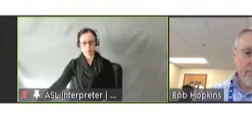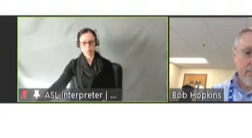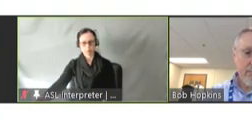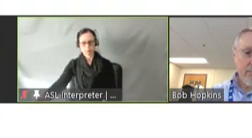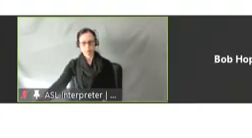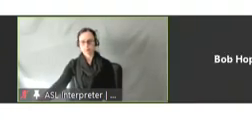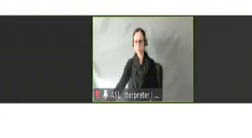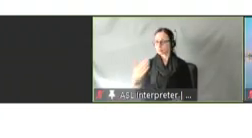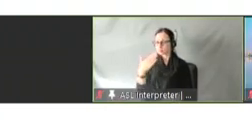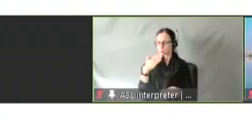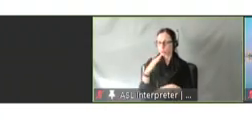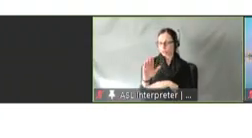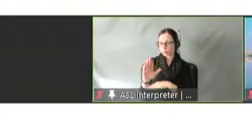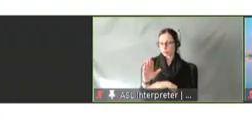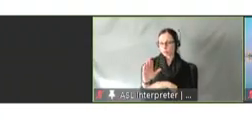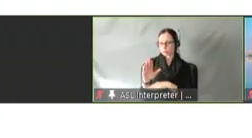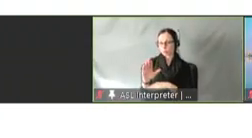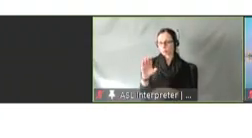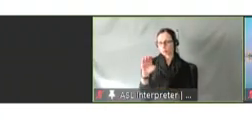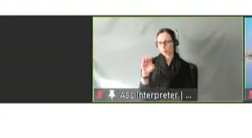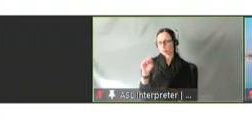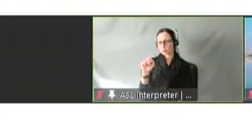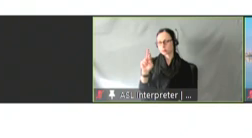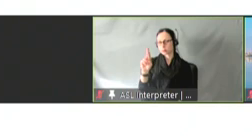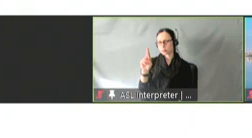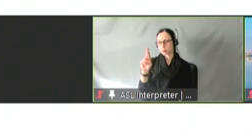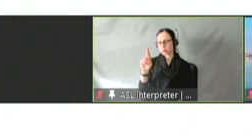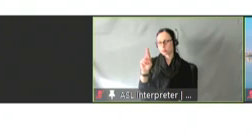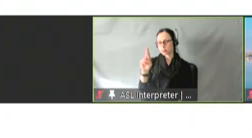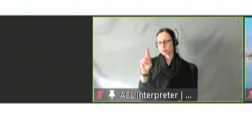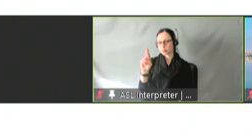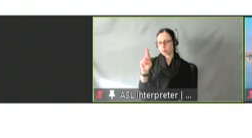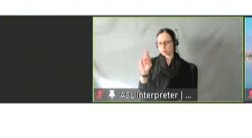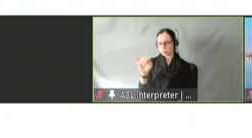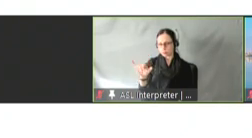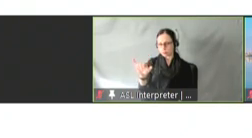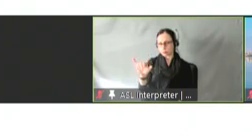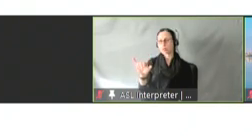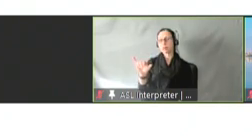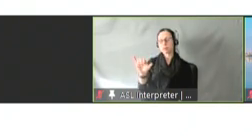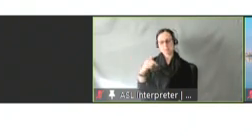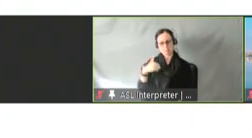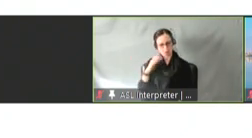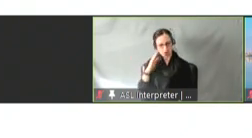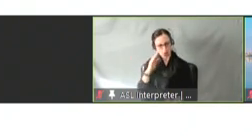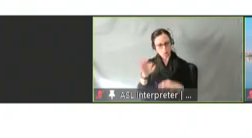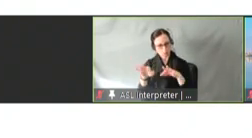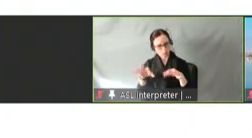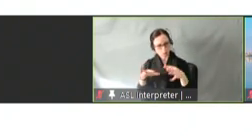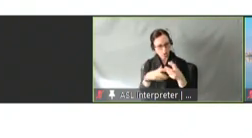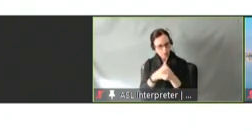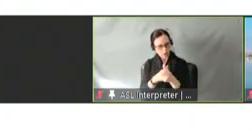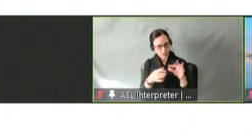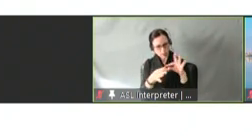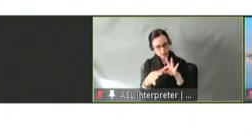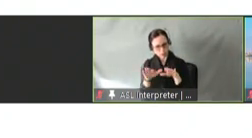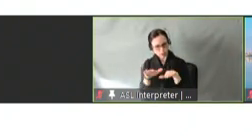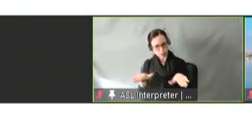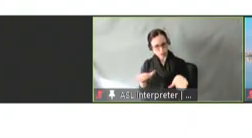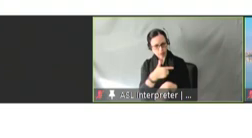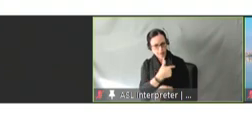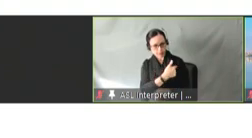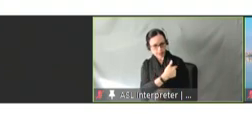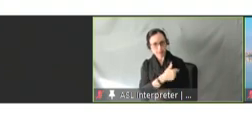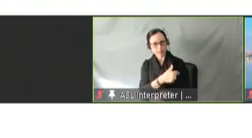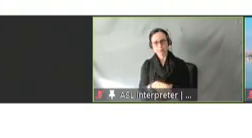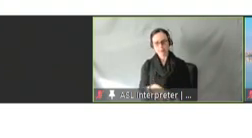Good afternoon. This is Mary Rubin, and I will be giving the updates for the Advisory Commission on Childhood Vaccines. The